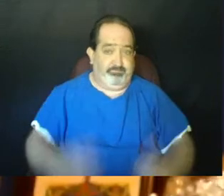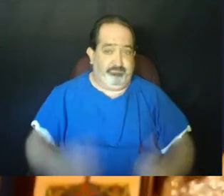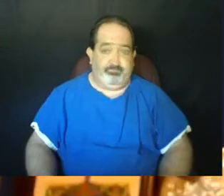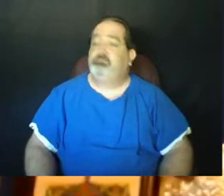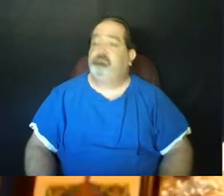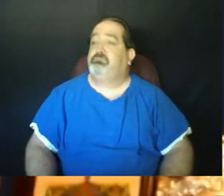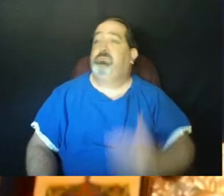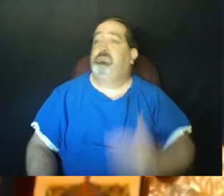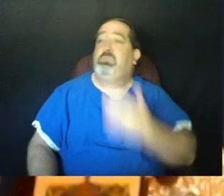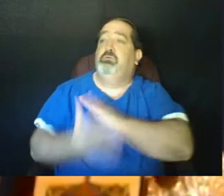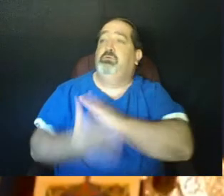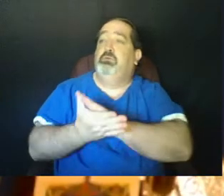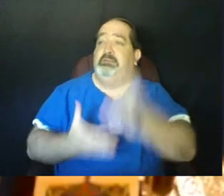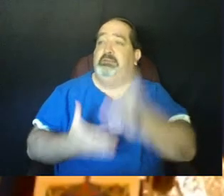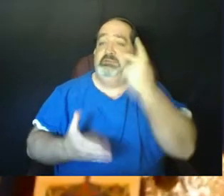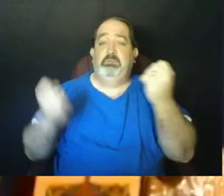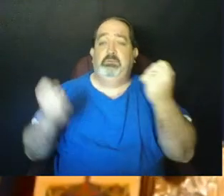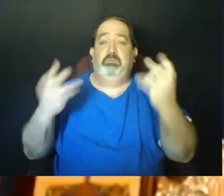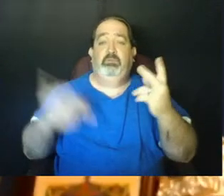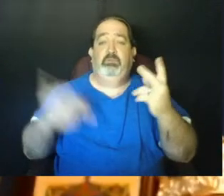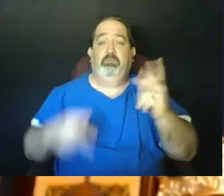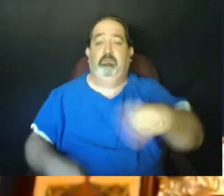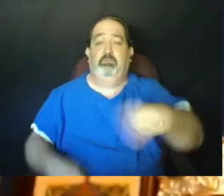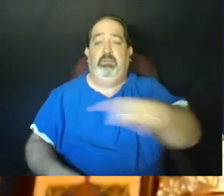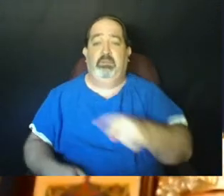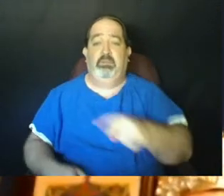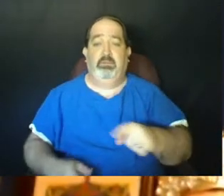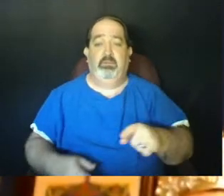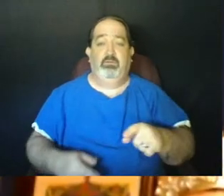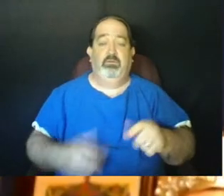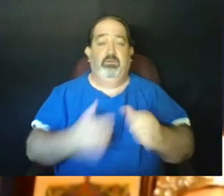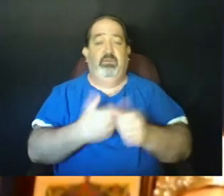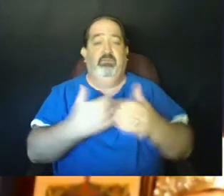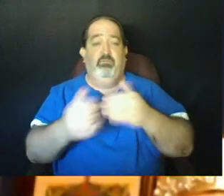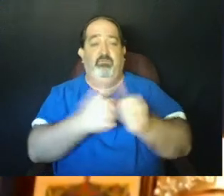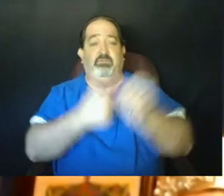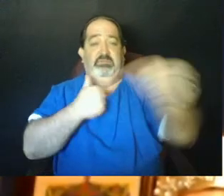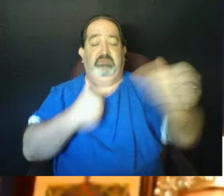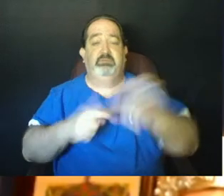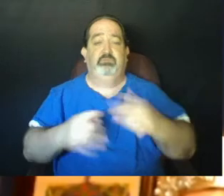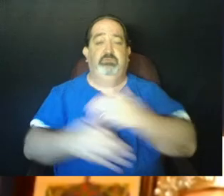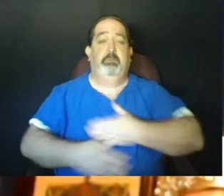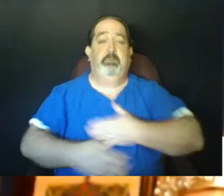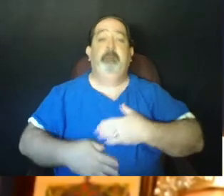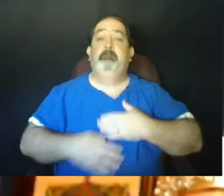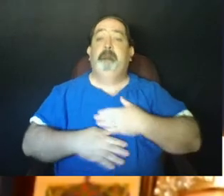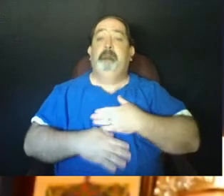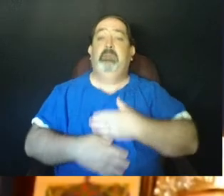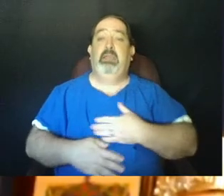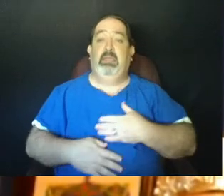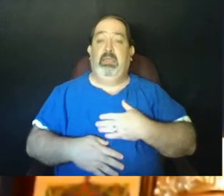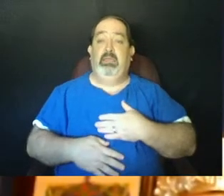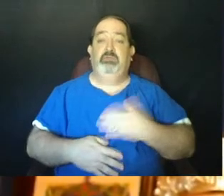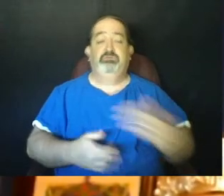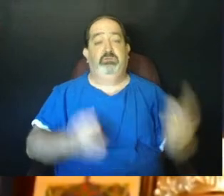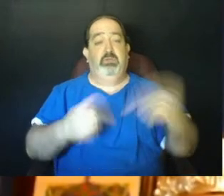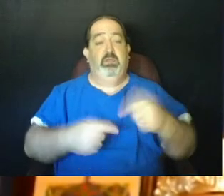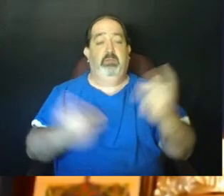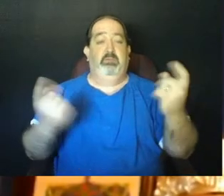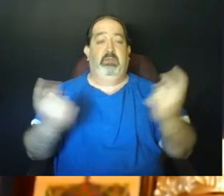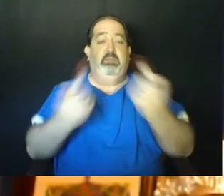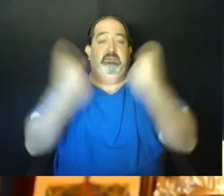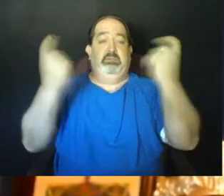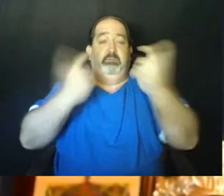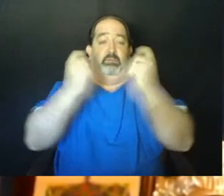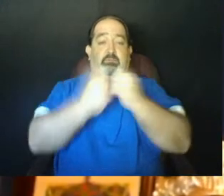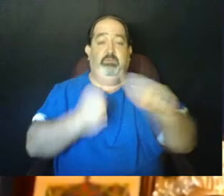It was good to see so many of you, even for distance, and it was quite a pleasure to come and to celebrate with many of